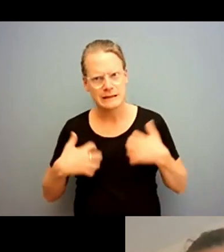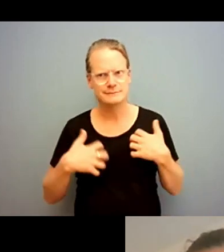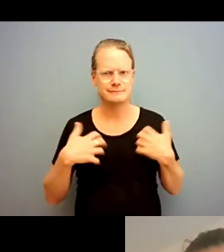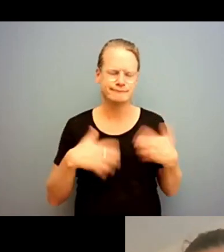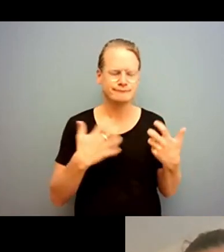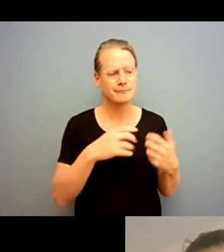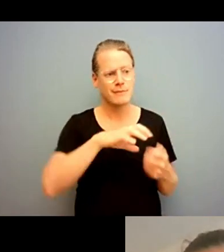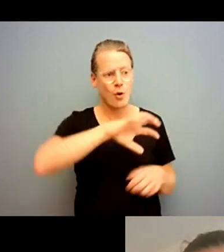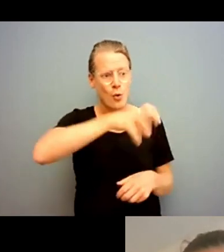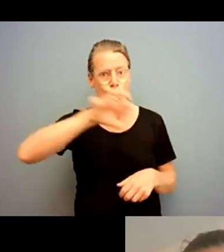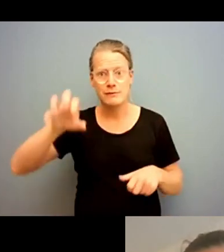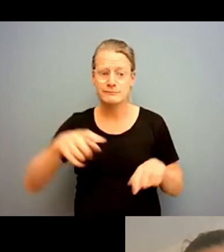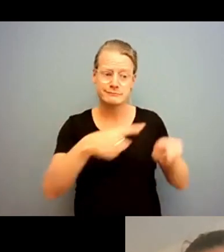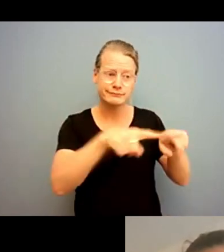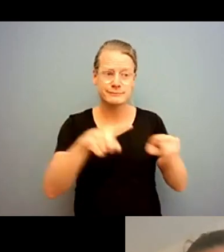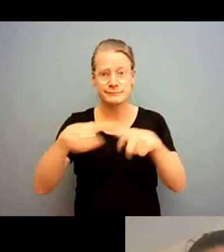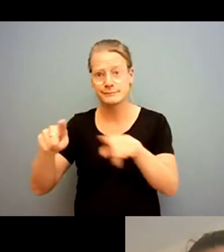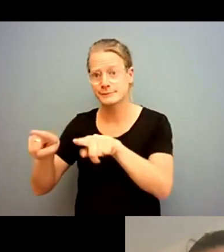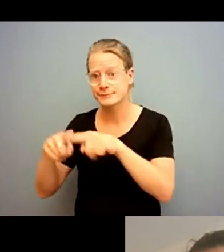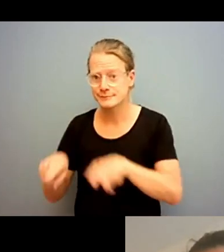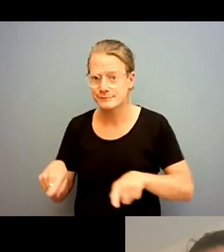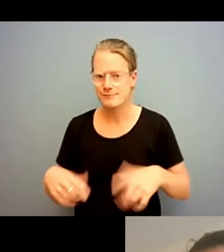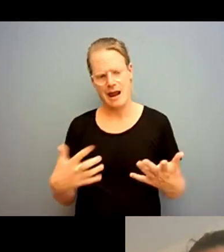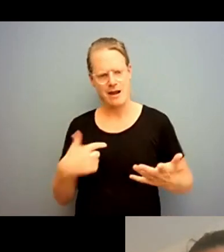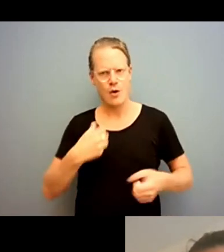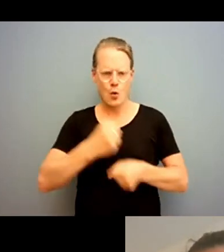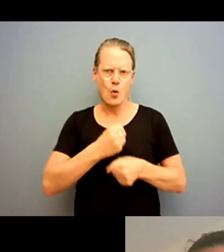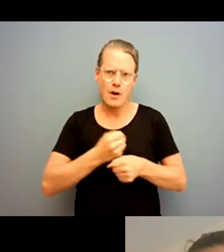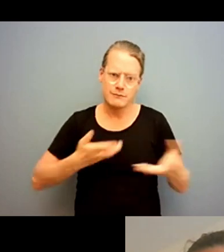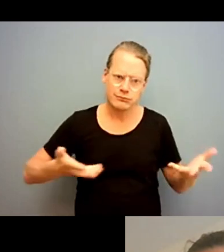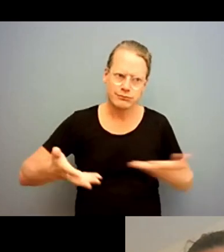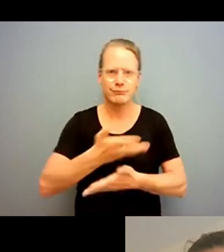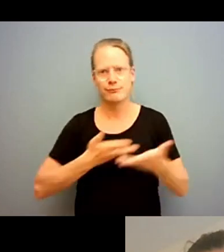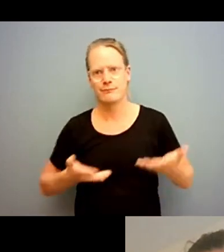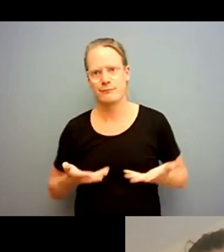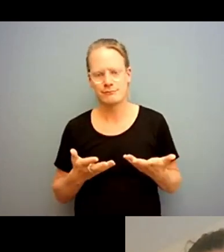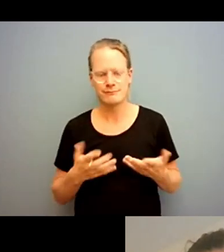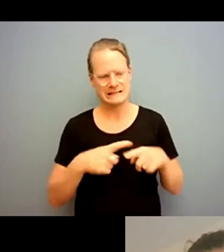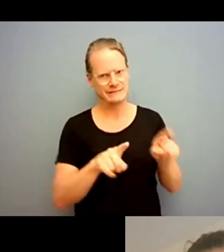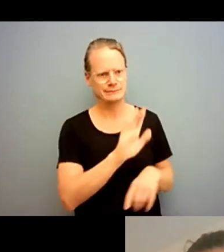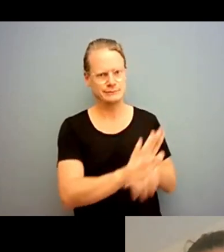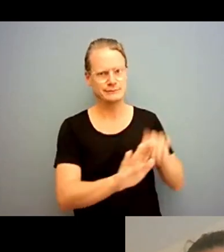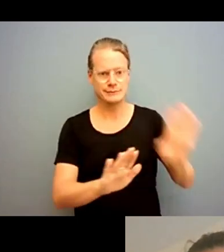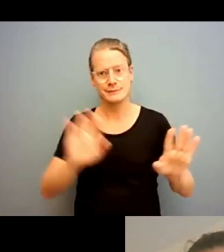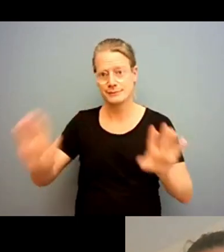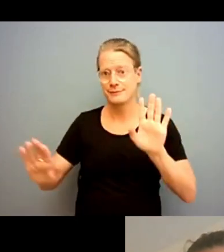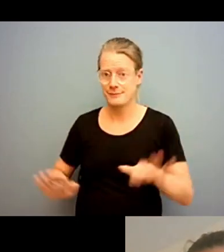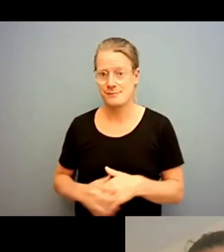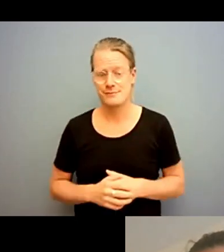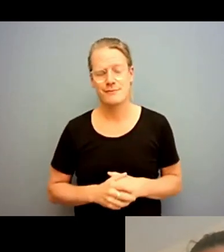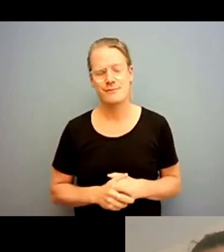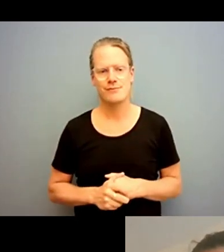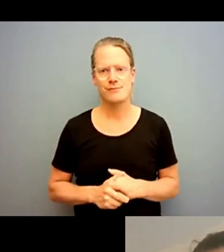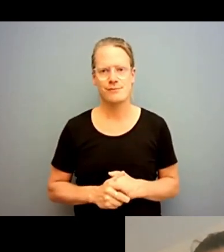how we structure the collaboration, and really interesting dialogues on that, and when it comes to inclusion of